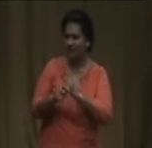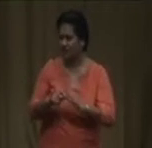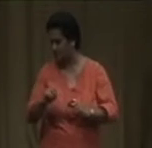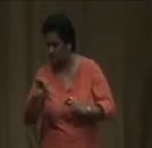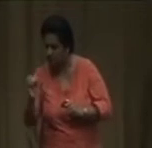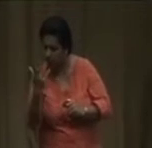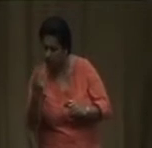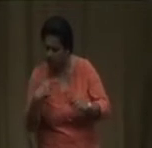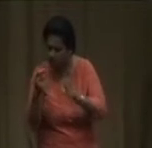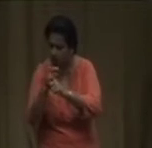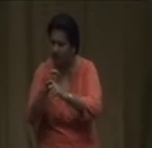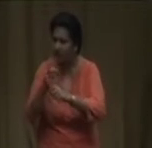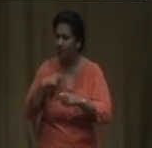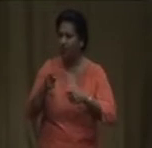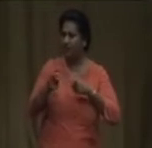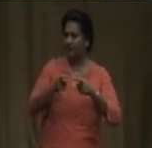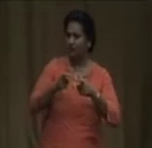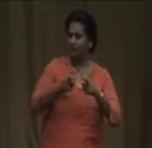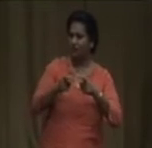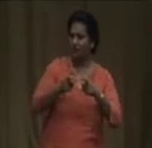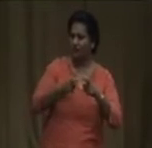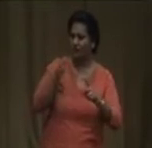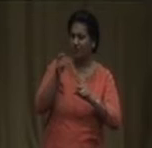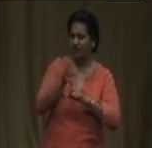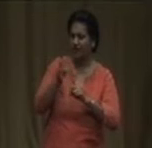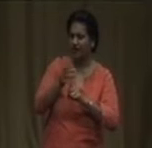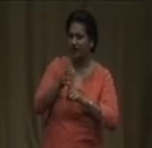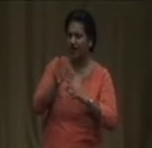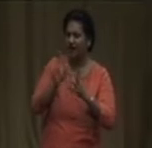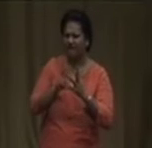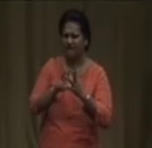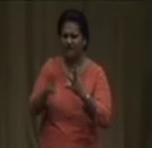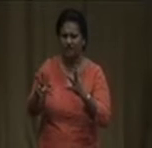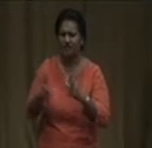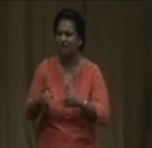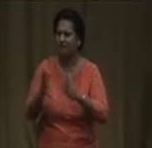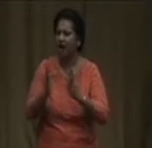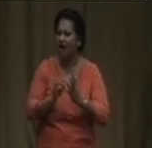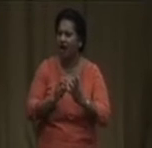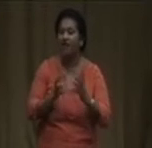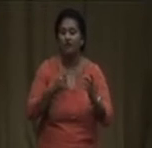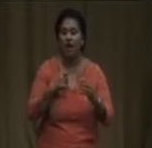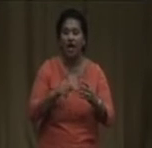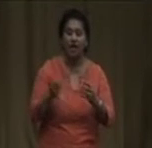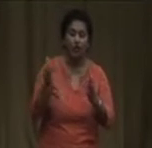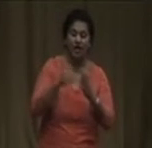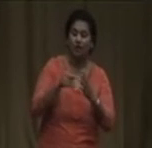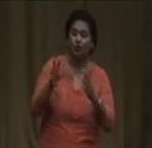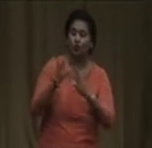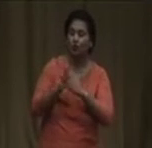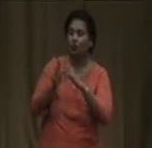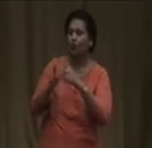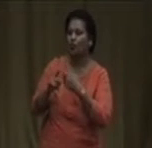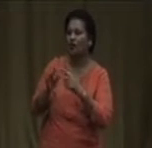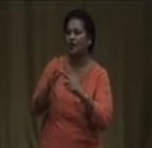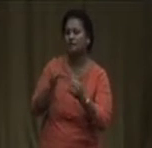so this is why version control is so important. And that's why we edit in a wiki. Now, a wiki is the